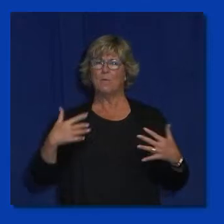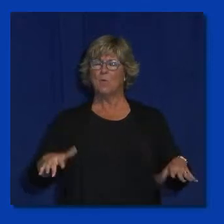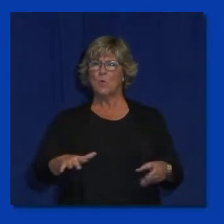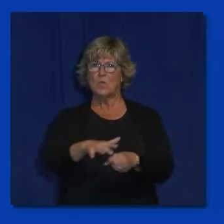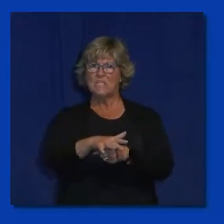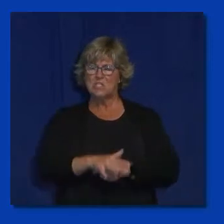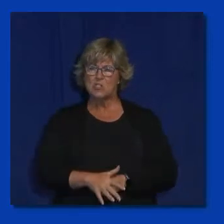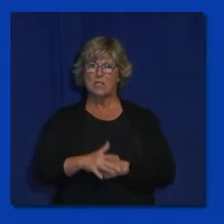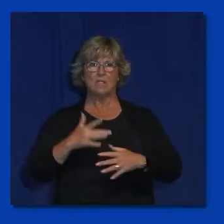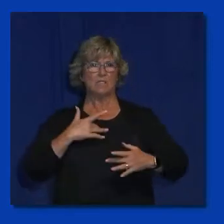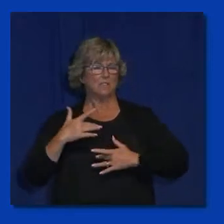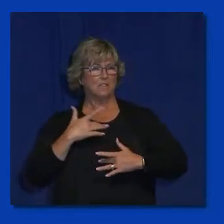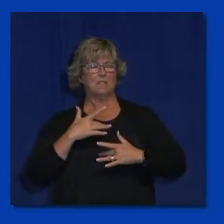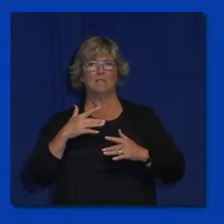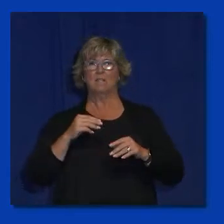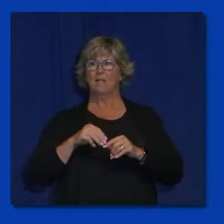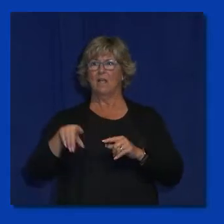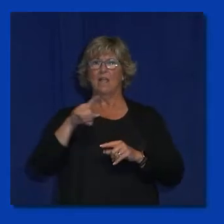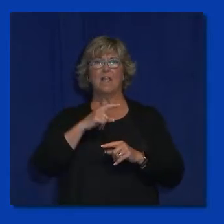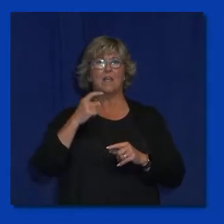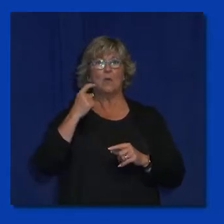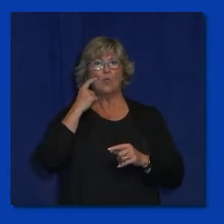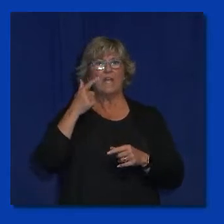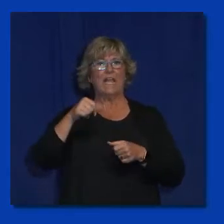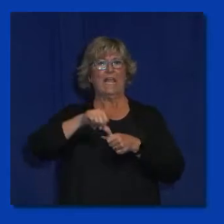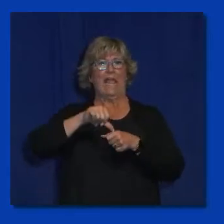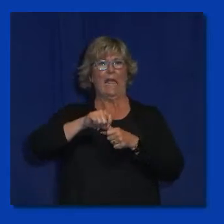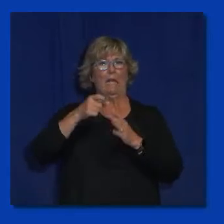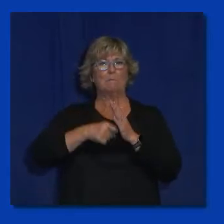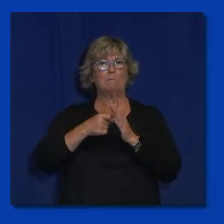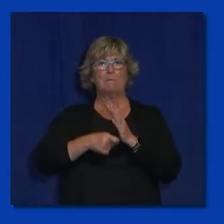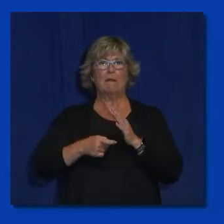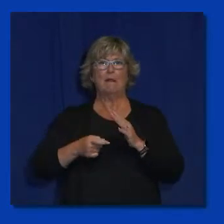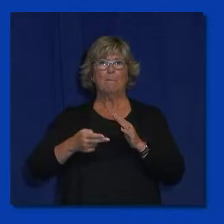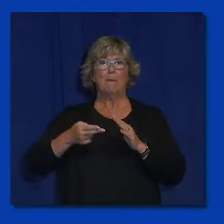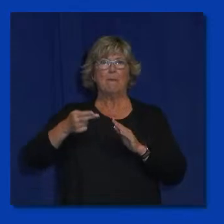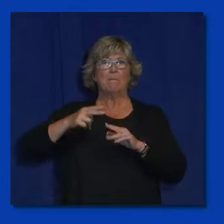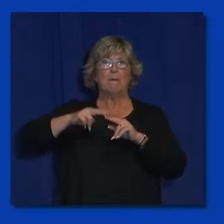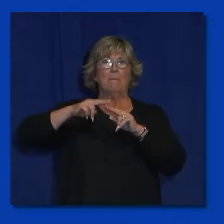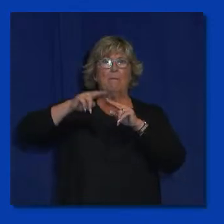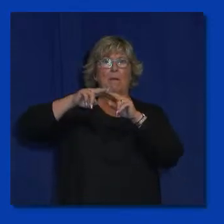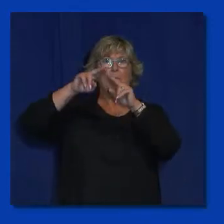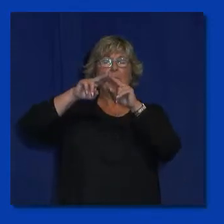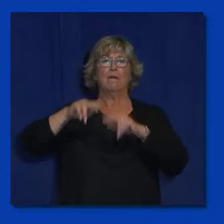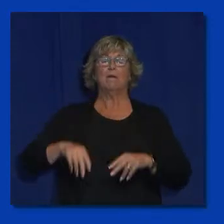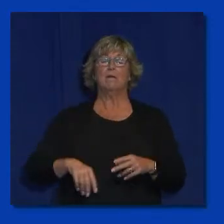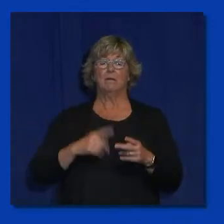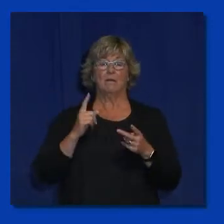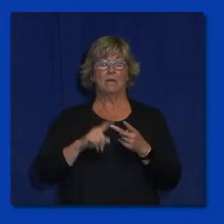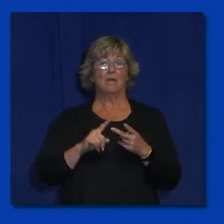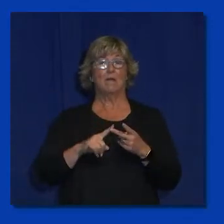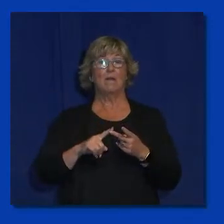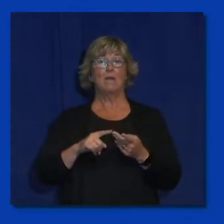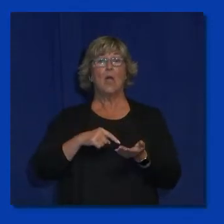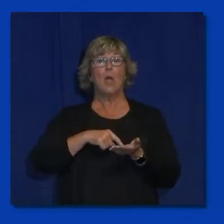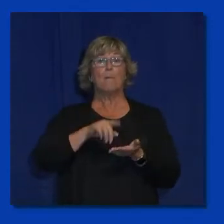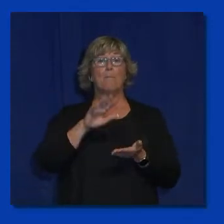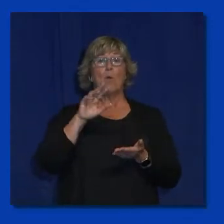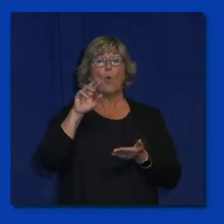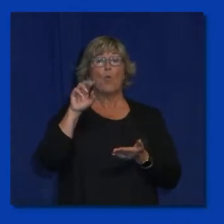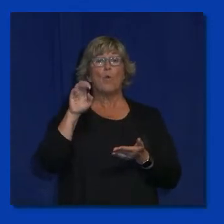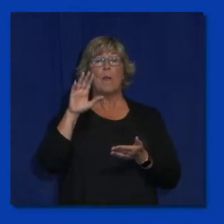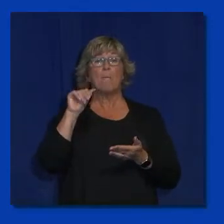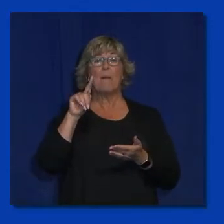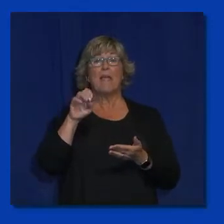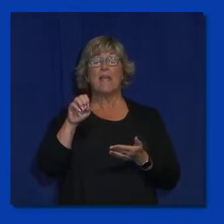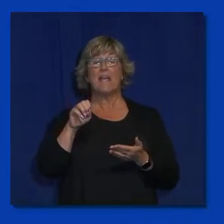deep anxiety. You see that reflected in recent gas prices now beginning to go back up. Our rebate is across the spectrum.